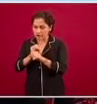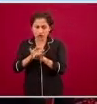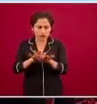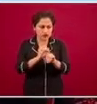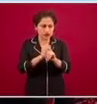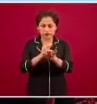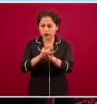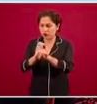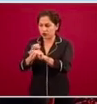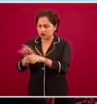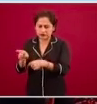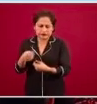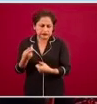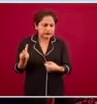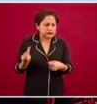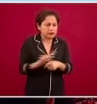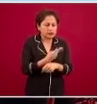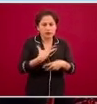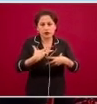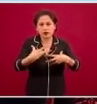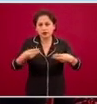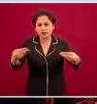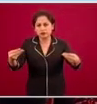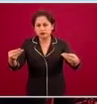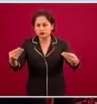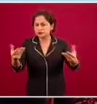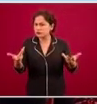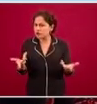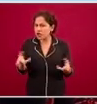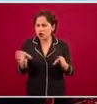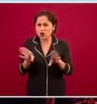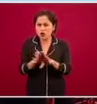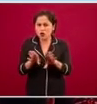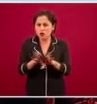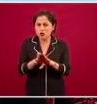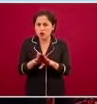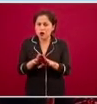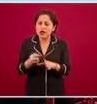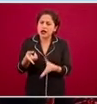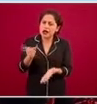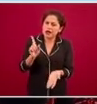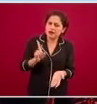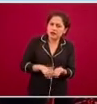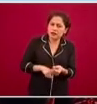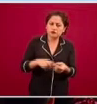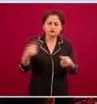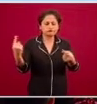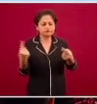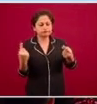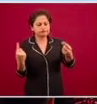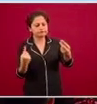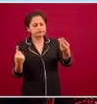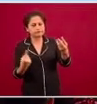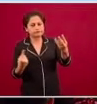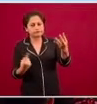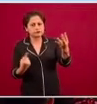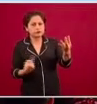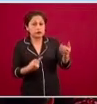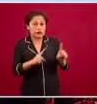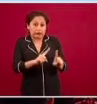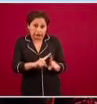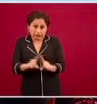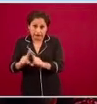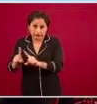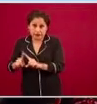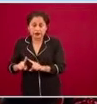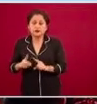this epidemic is developing, how it's behaving. And this behavior has to do with a lot of